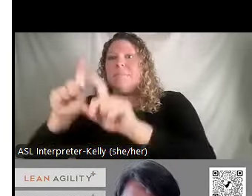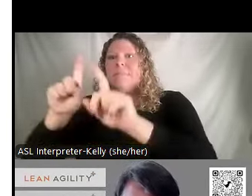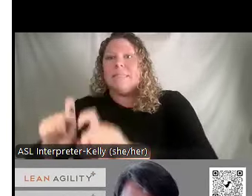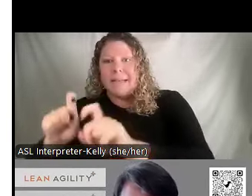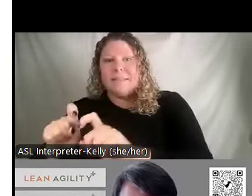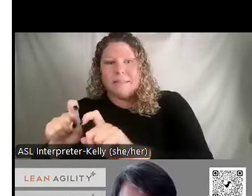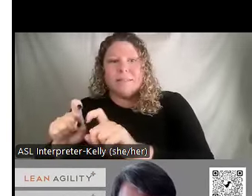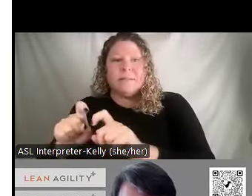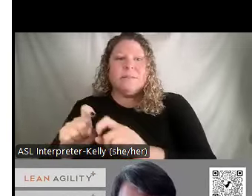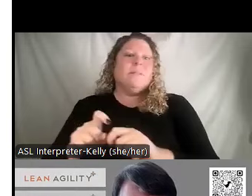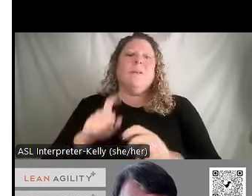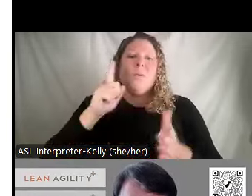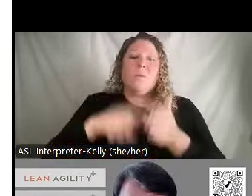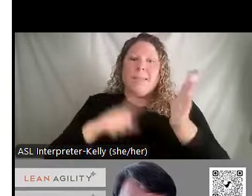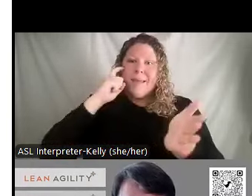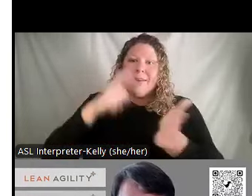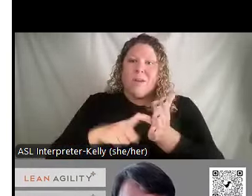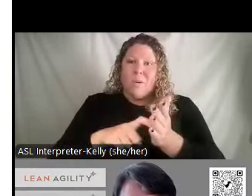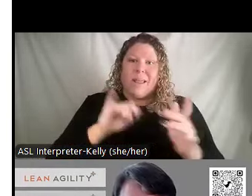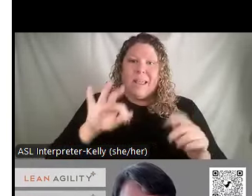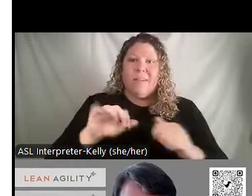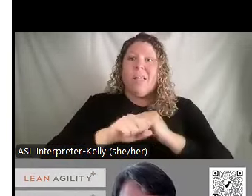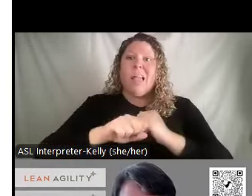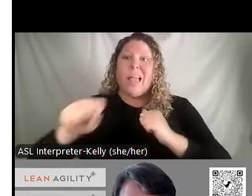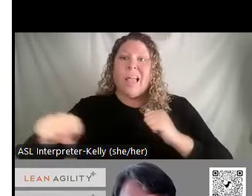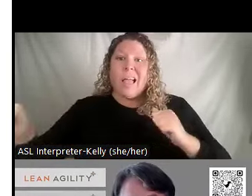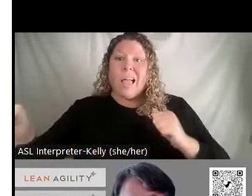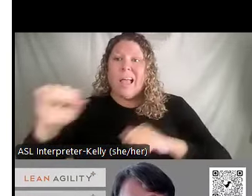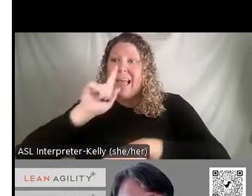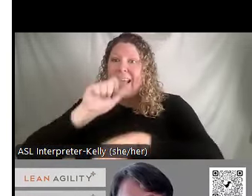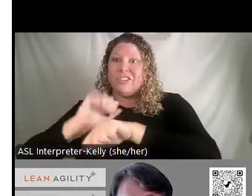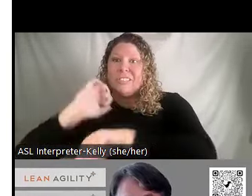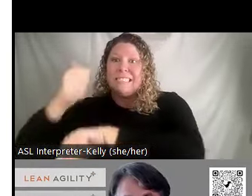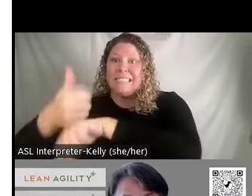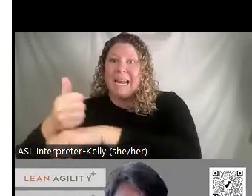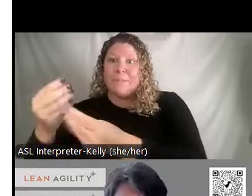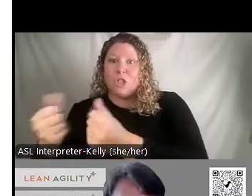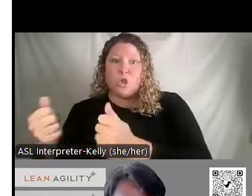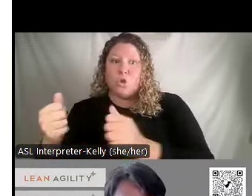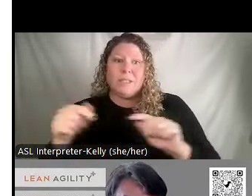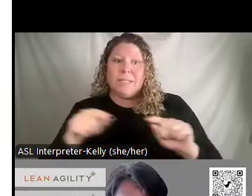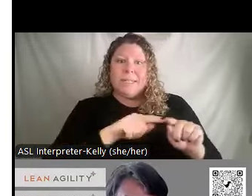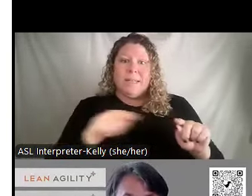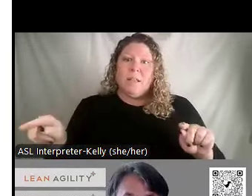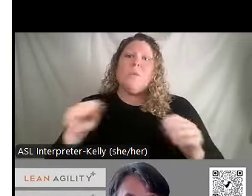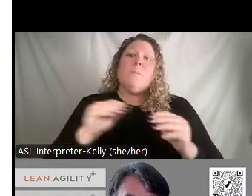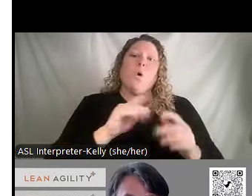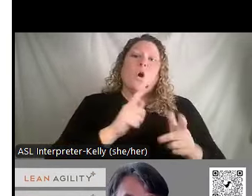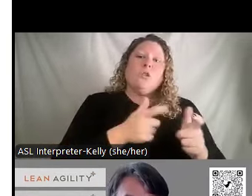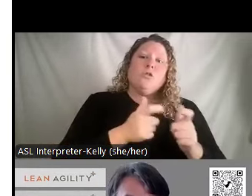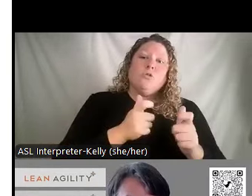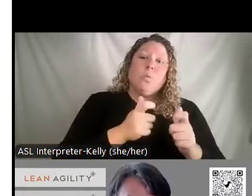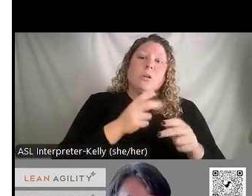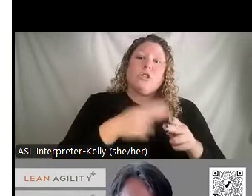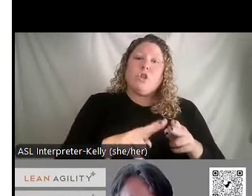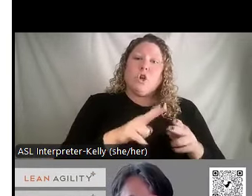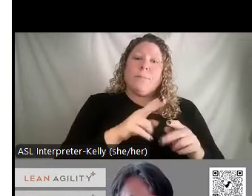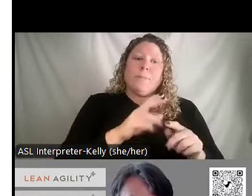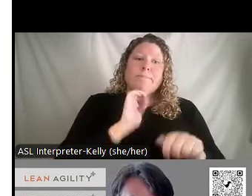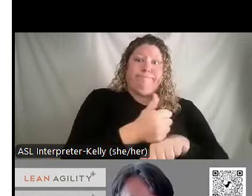what they saw was this really diminishing curve where the quick wins that they implemented, they actually had the vast majority of